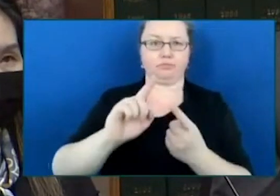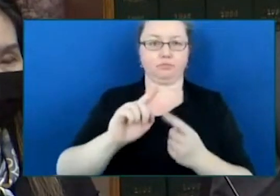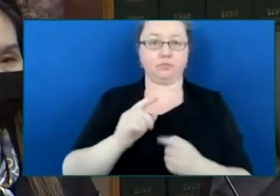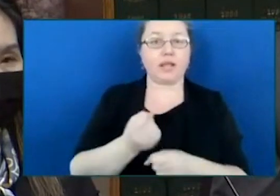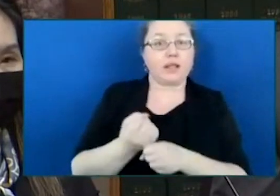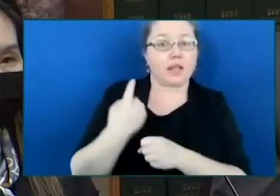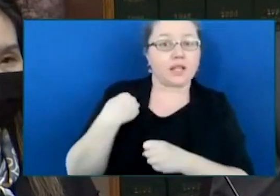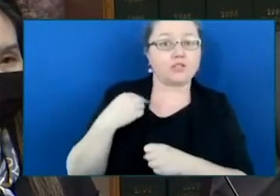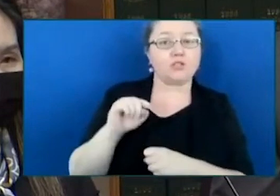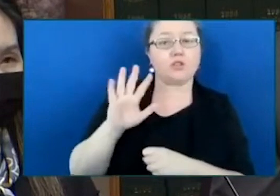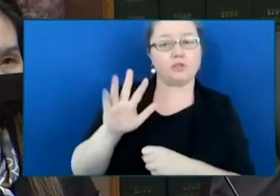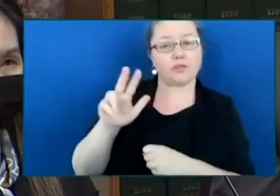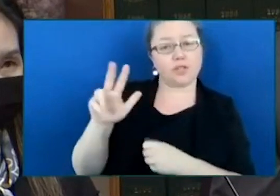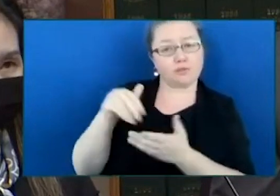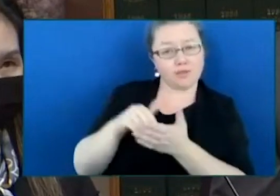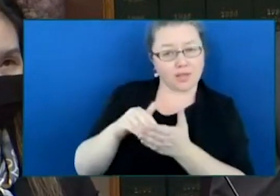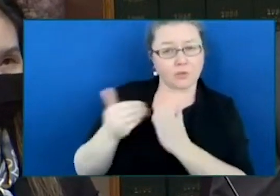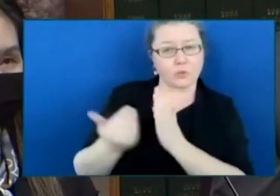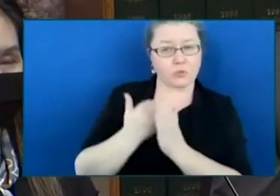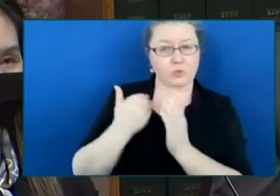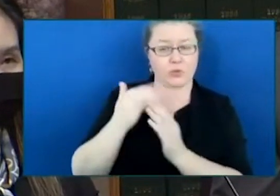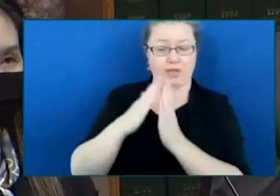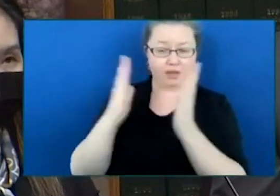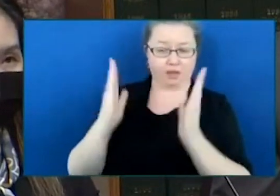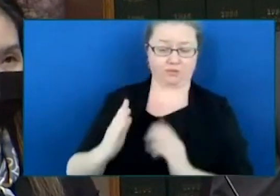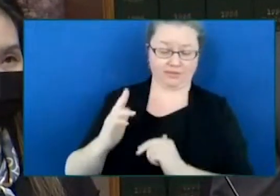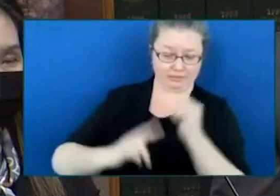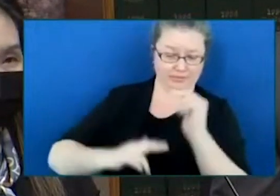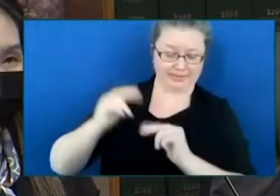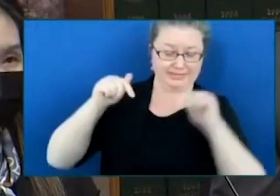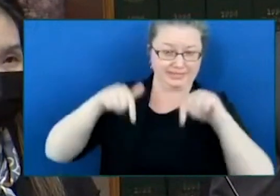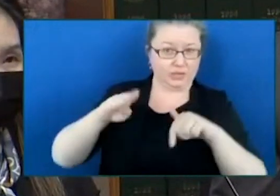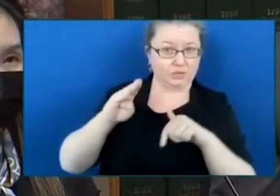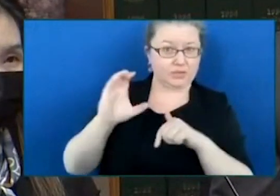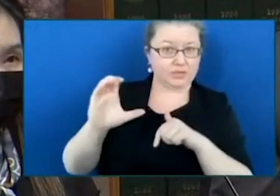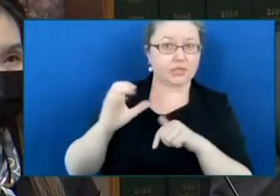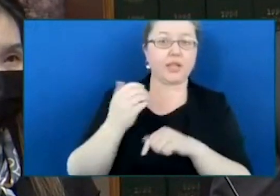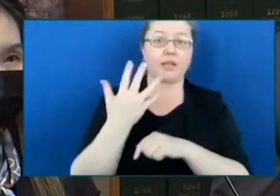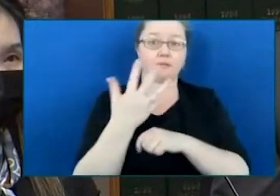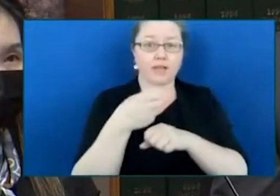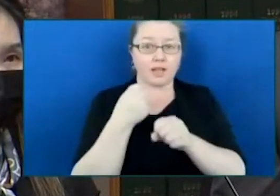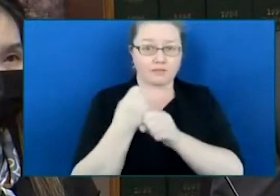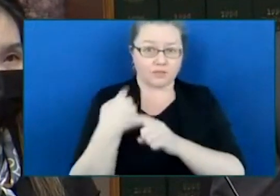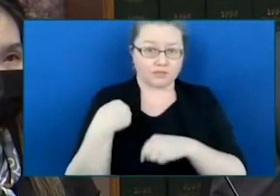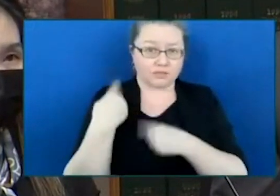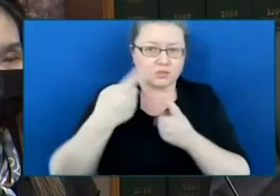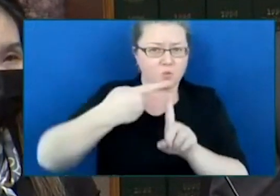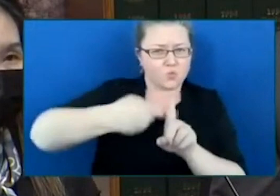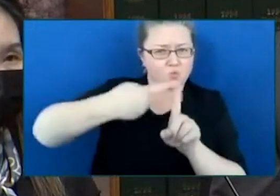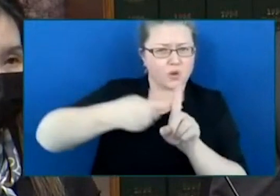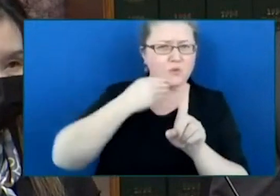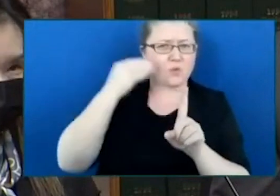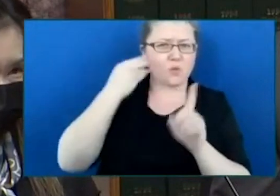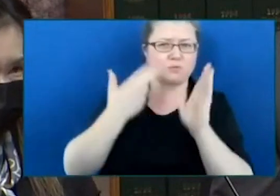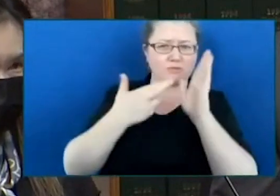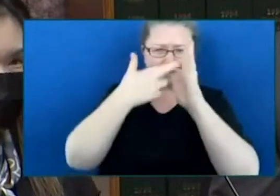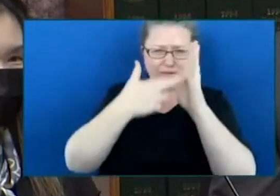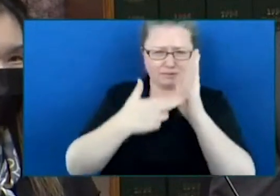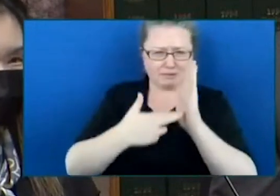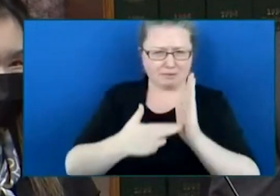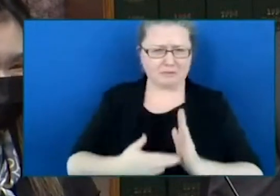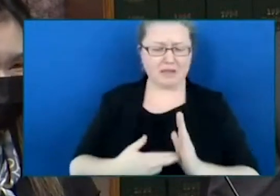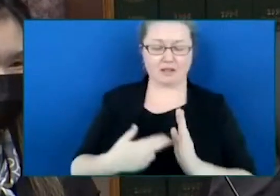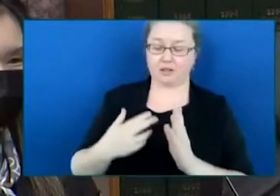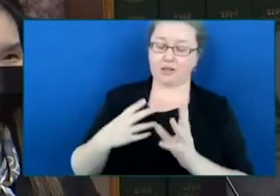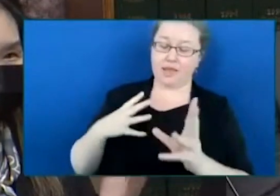were registered here in British Columbia. And in the last 5 years, we've registered more rental homes than the previous 15